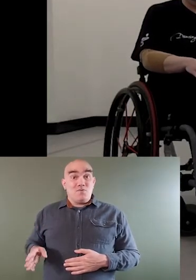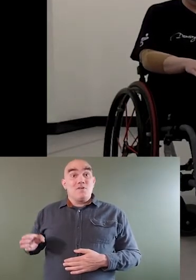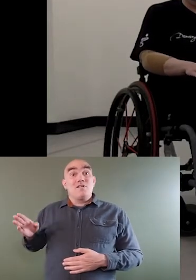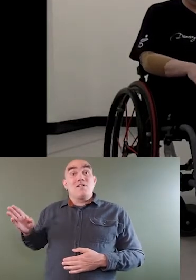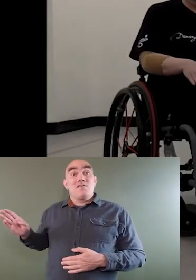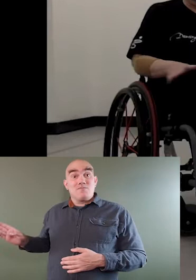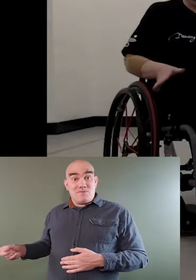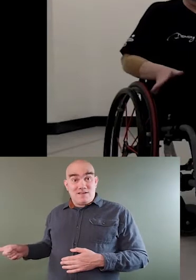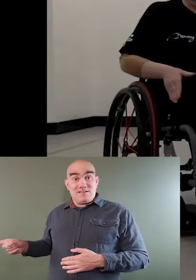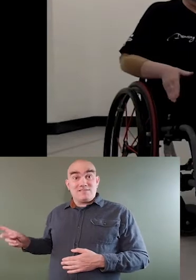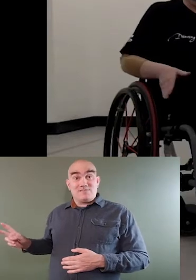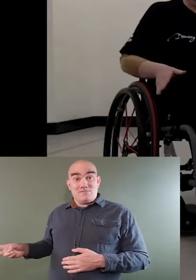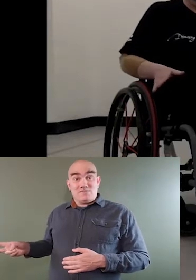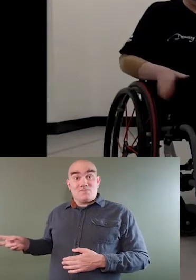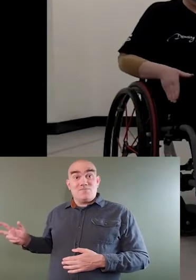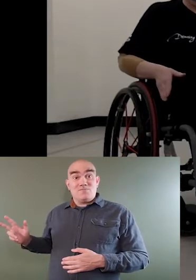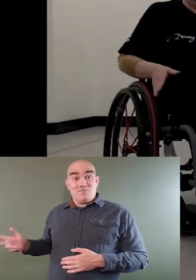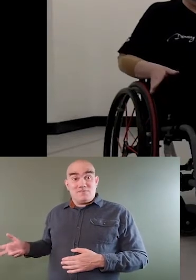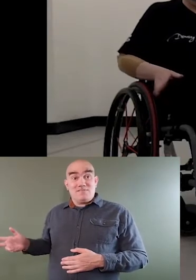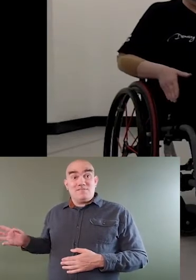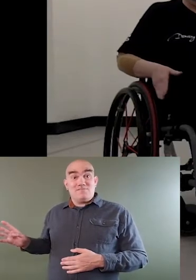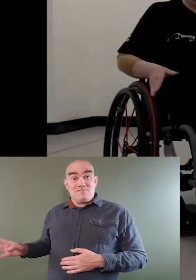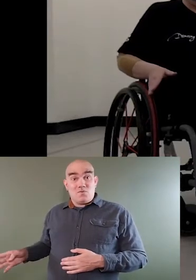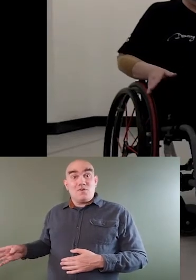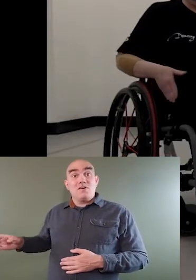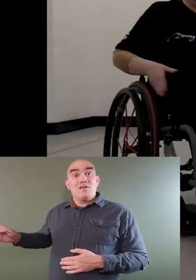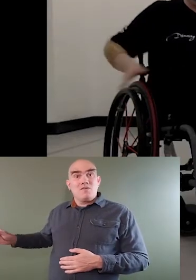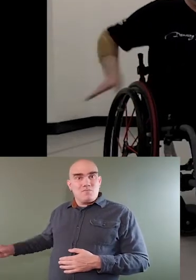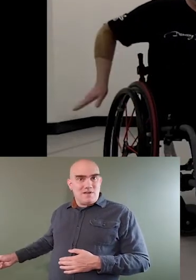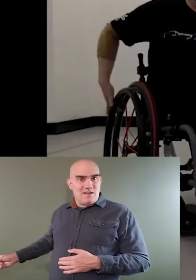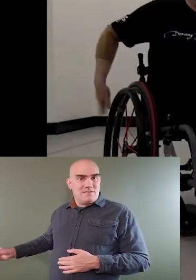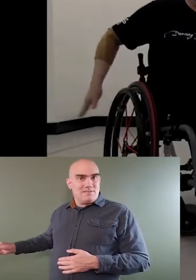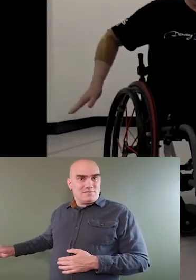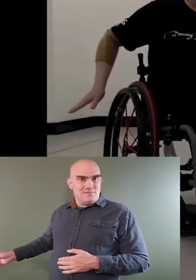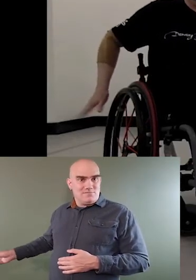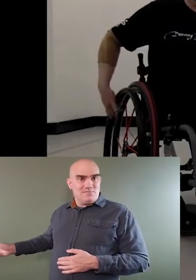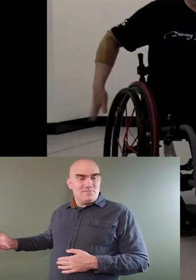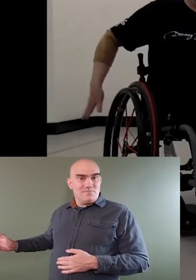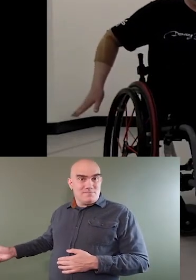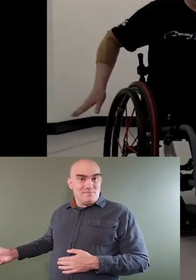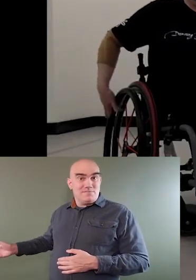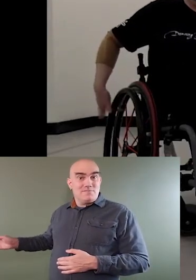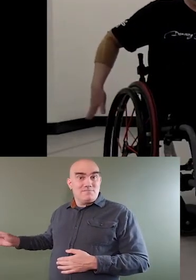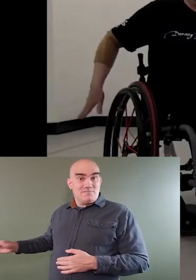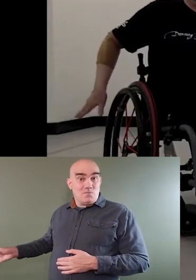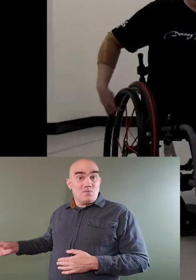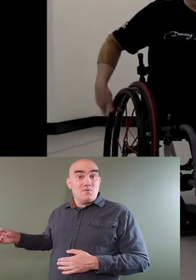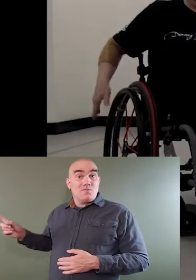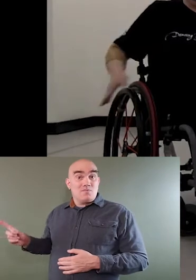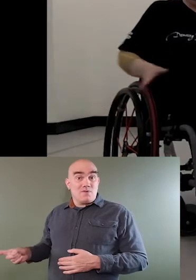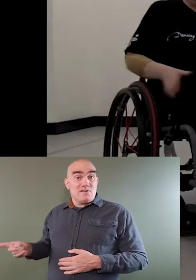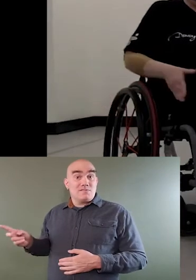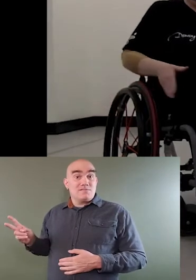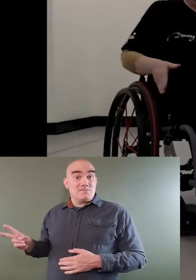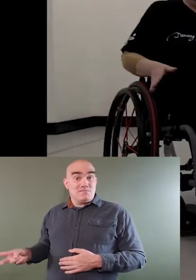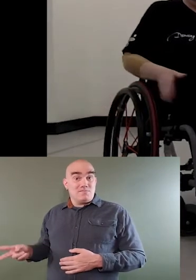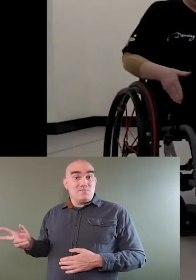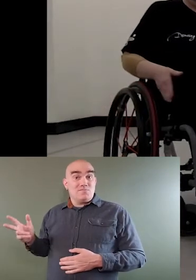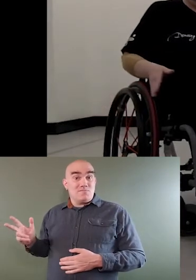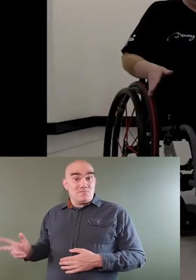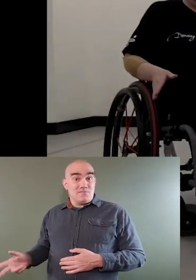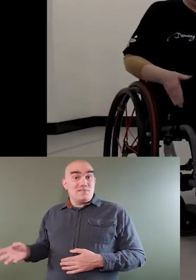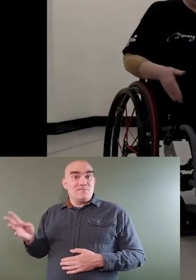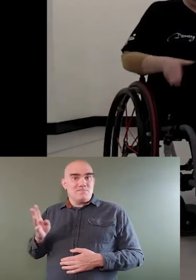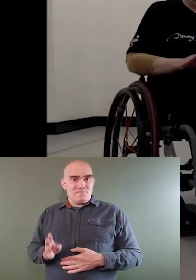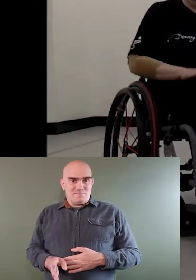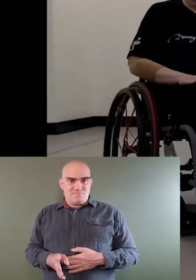3, 4. Side, 2, 3, 4. Back, 2, 3, 4. Side,